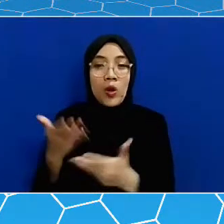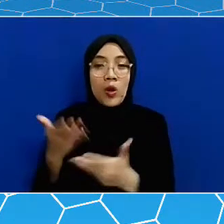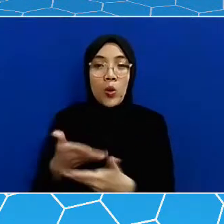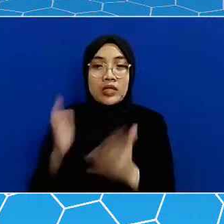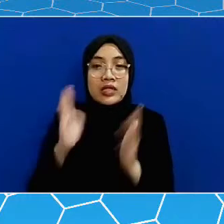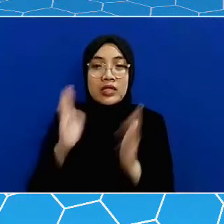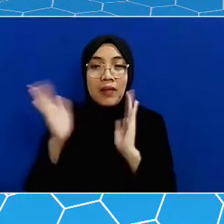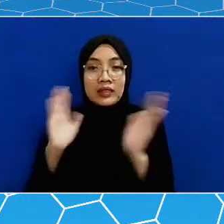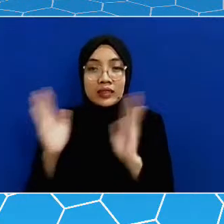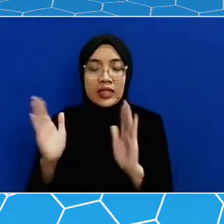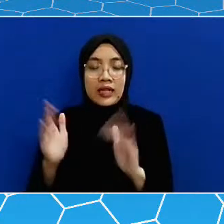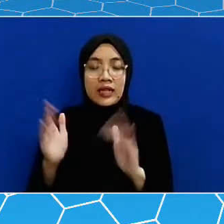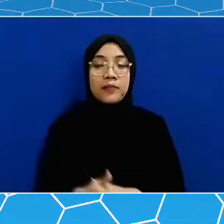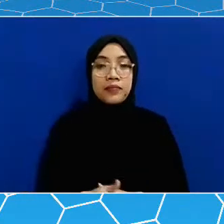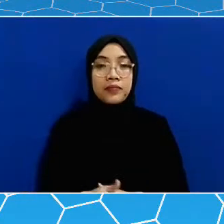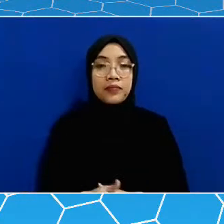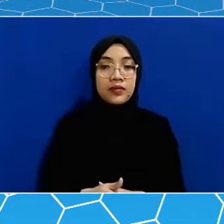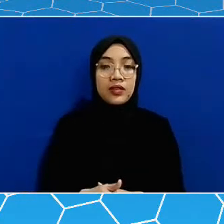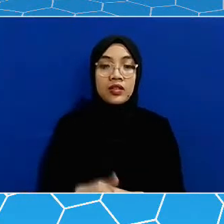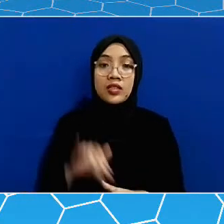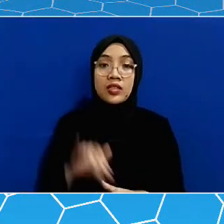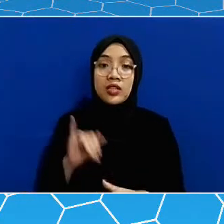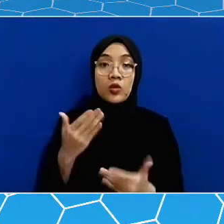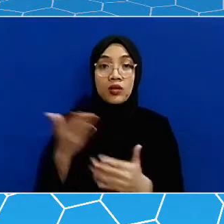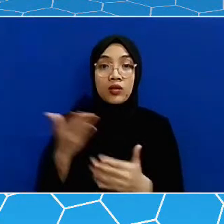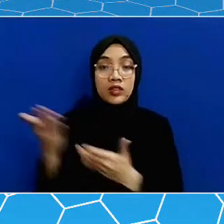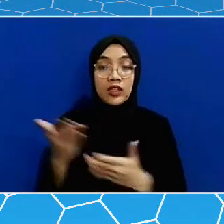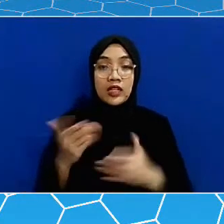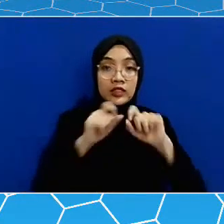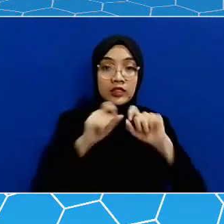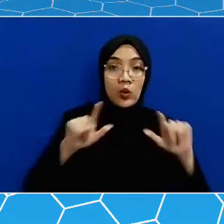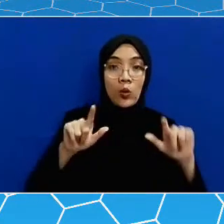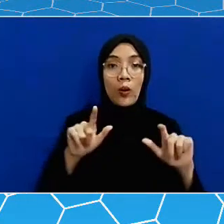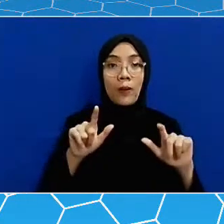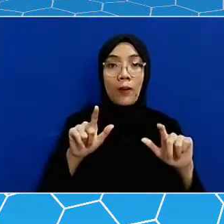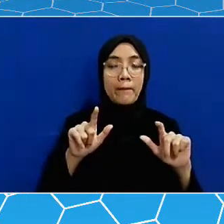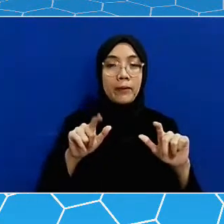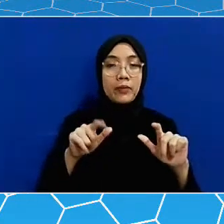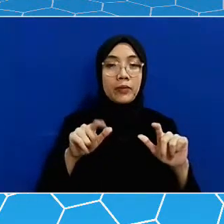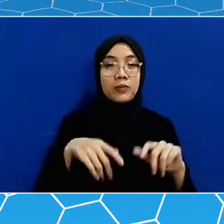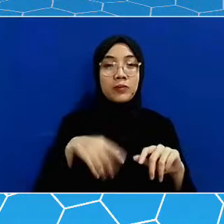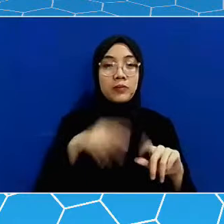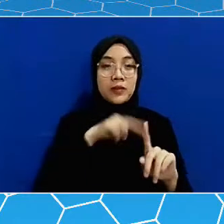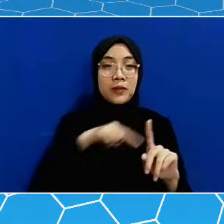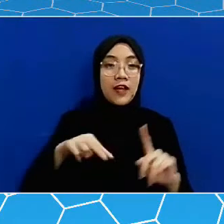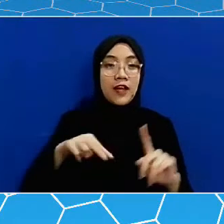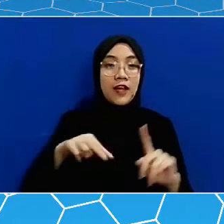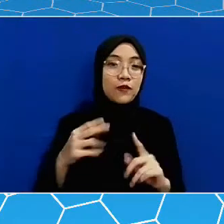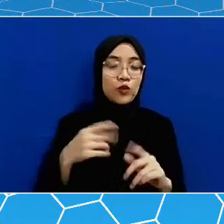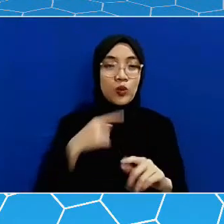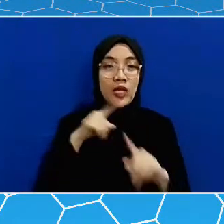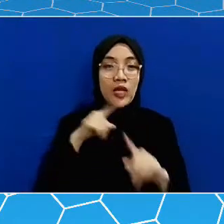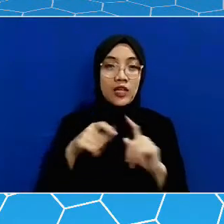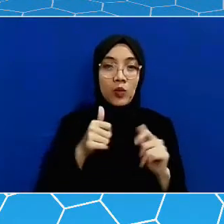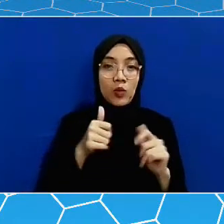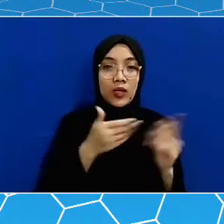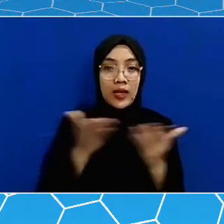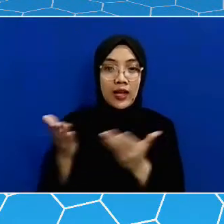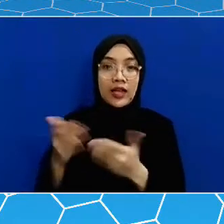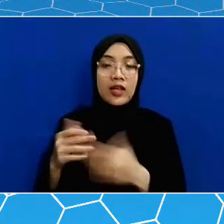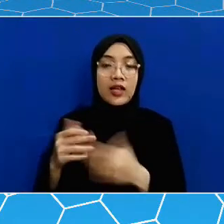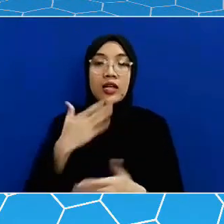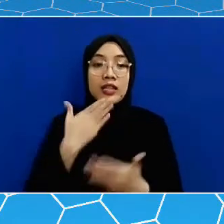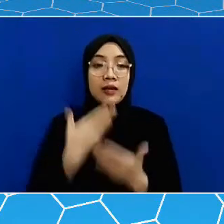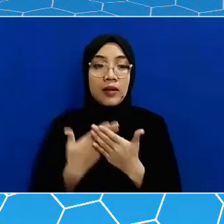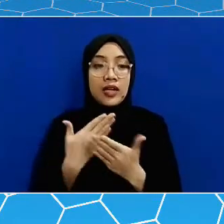can give us some quick observations on this question. Yeah, thank you, Mr. Takeshi. So the situation in